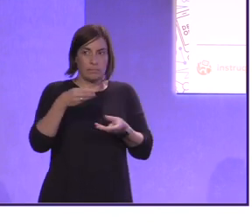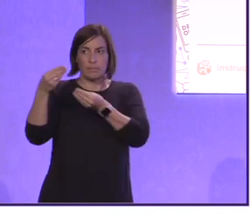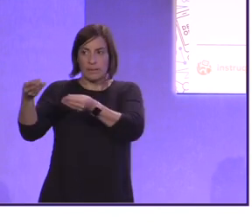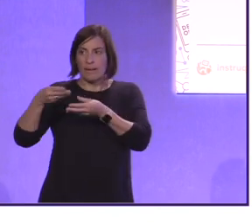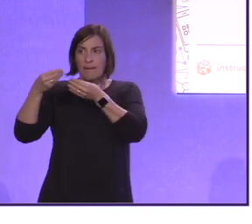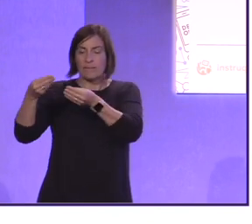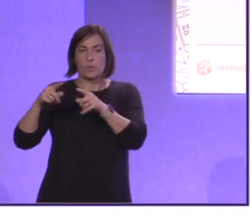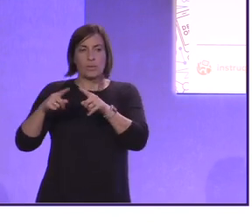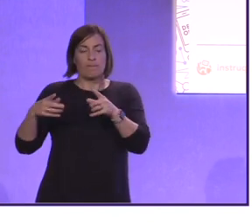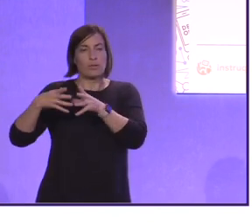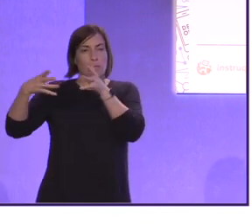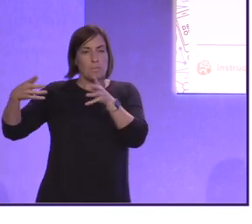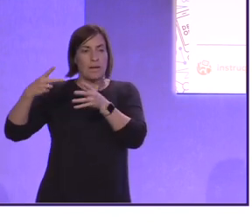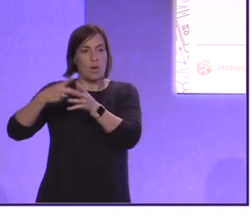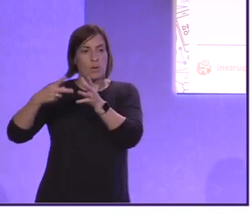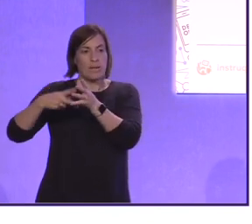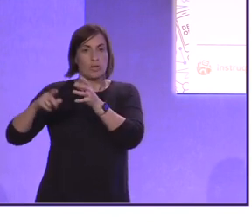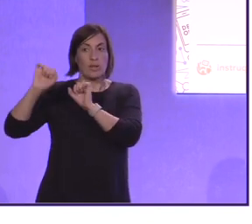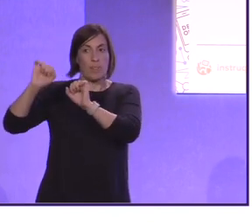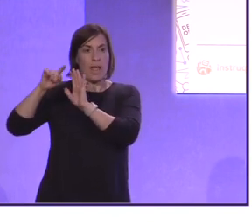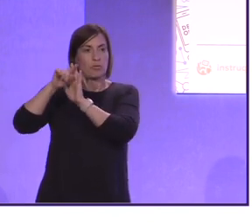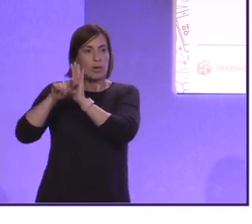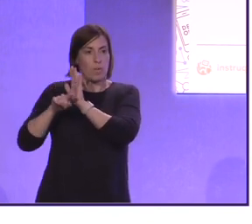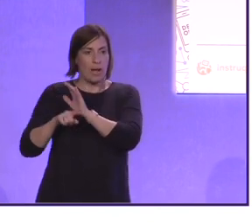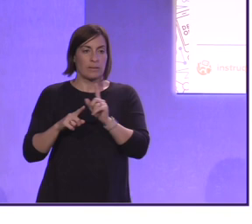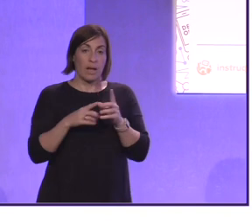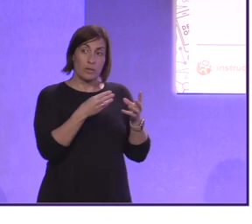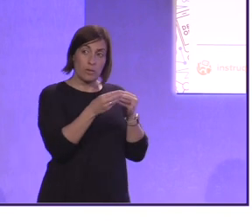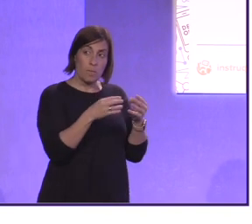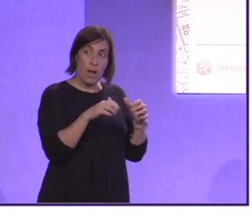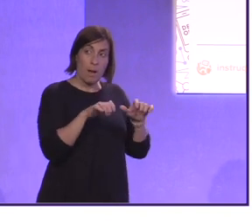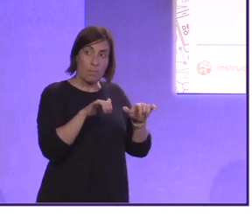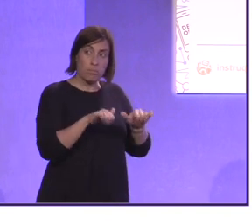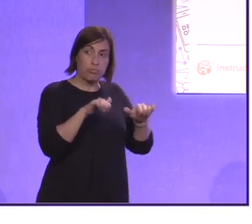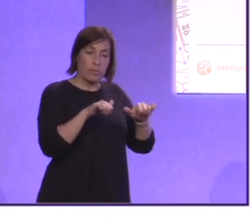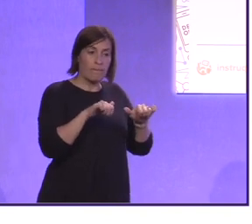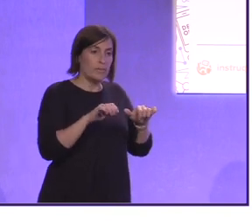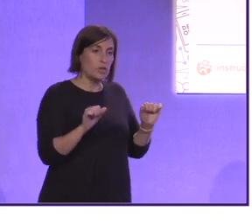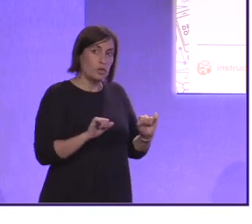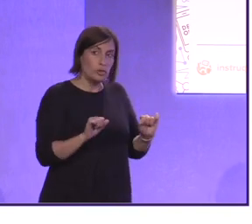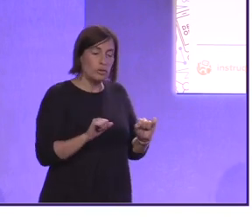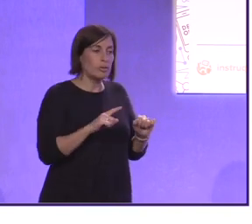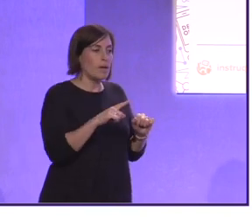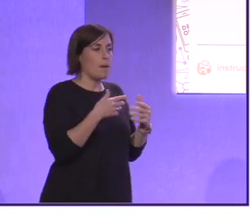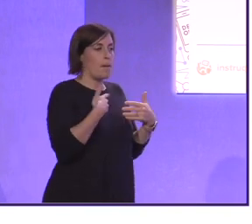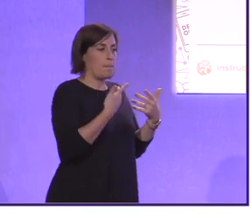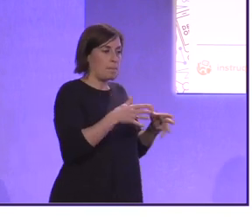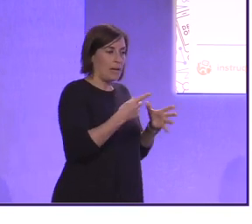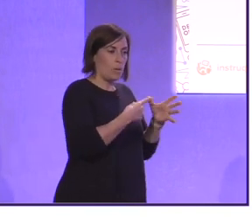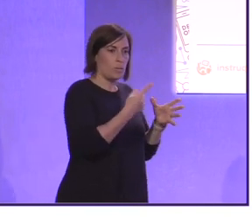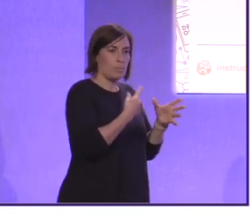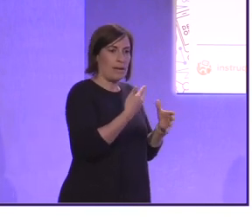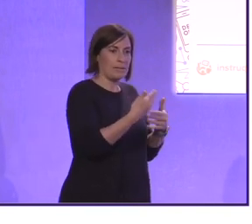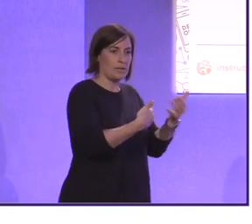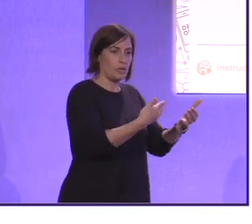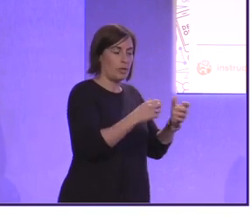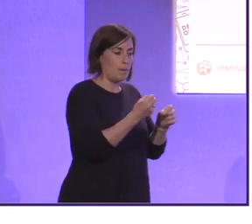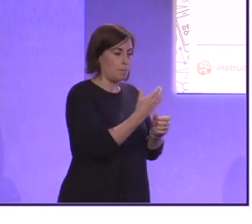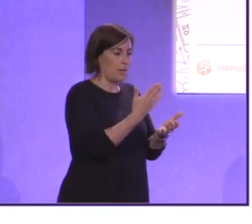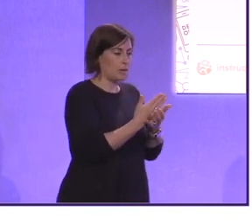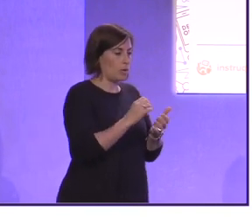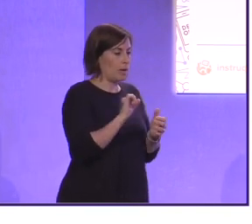get the software change approved. And we were able to kind of, by using automation techniques, et cetera, to shorten